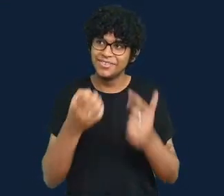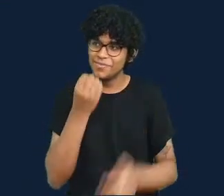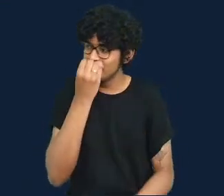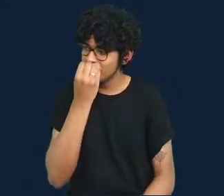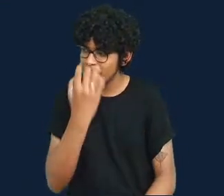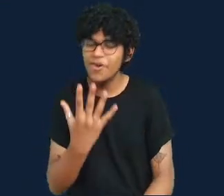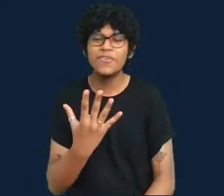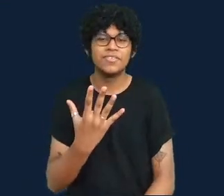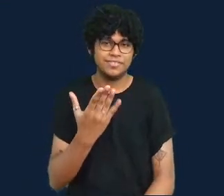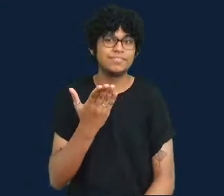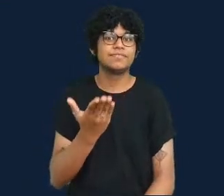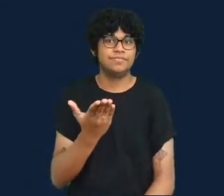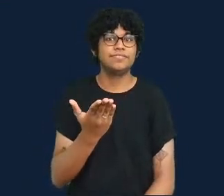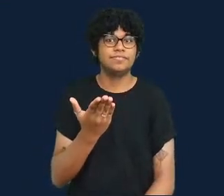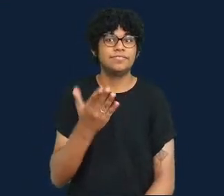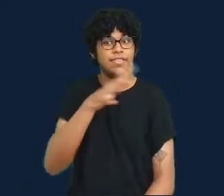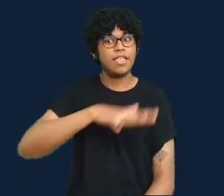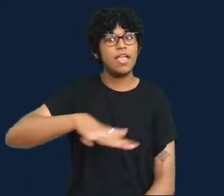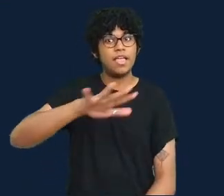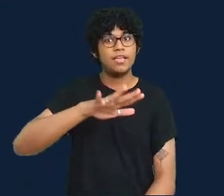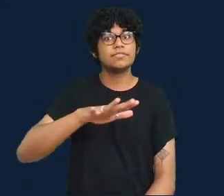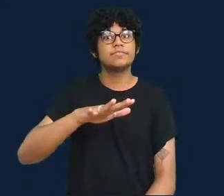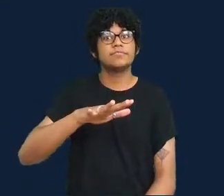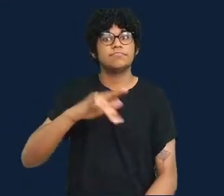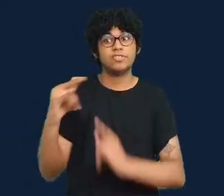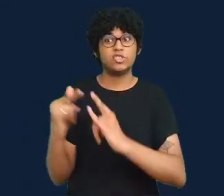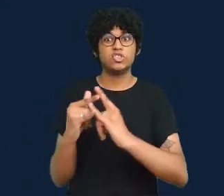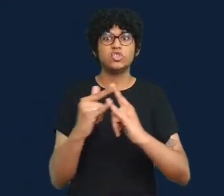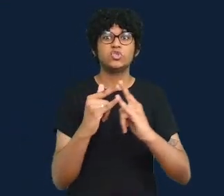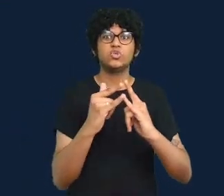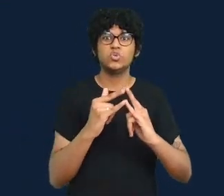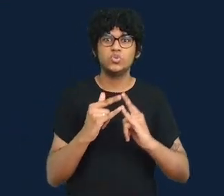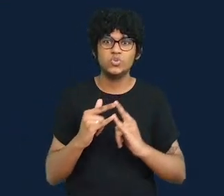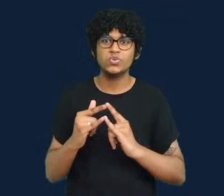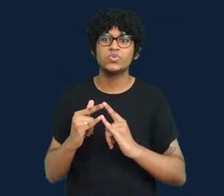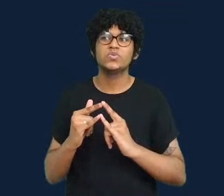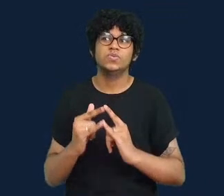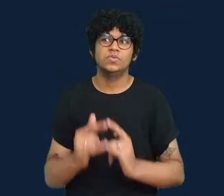Urban Institute, the